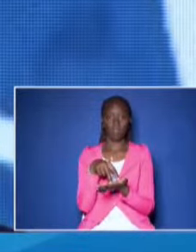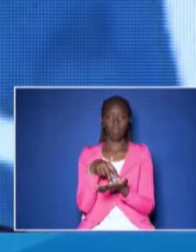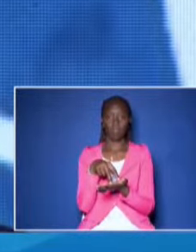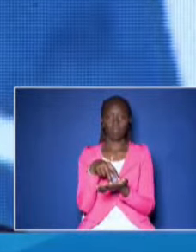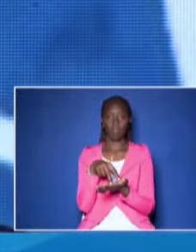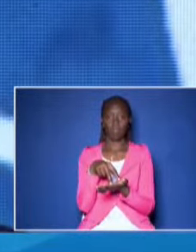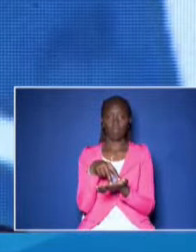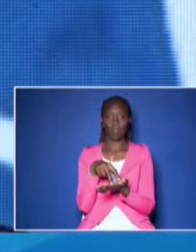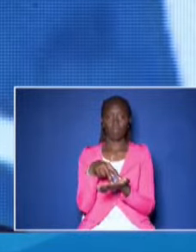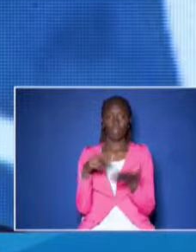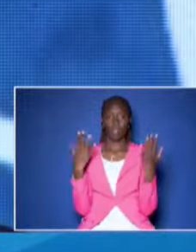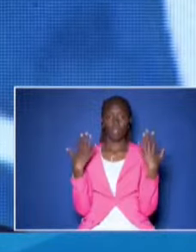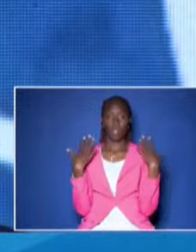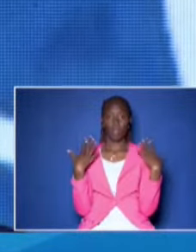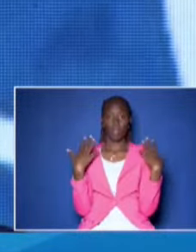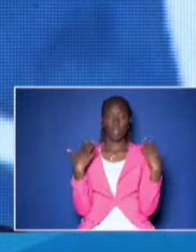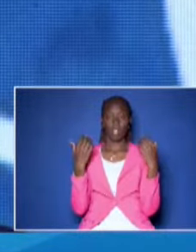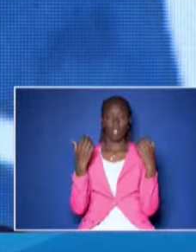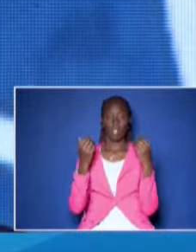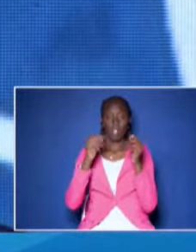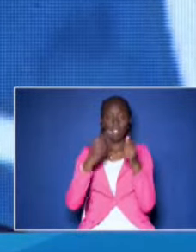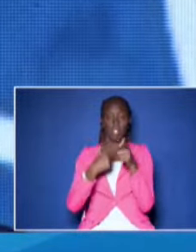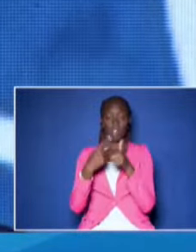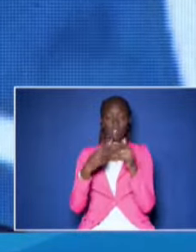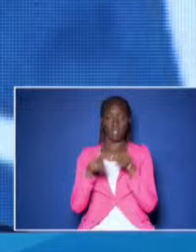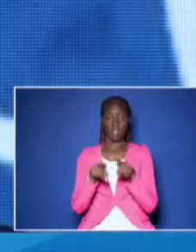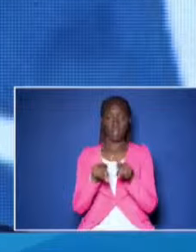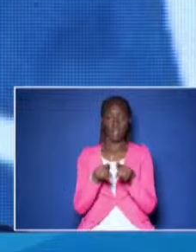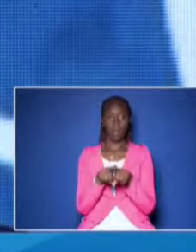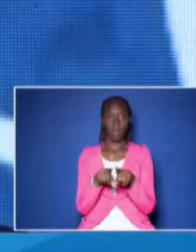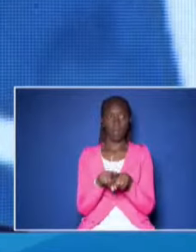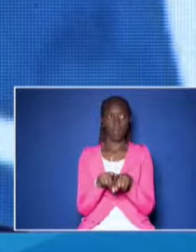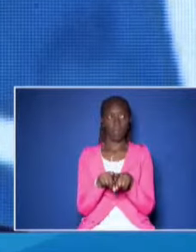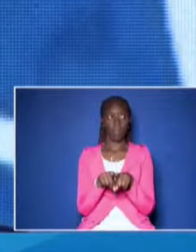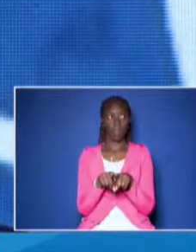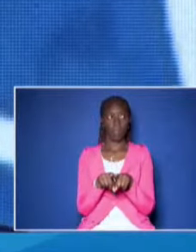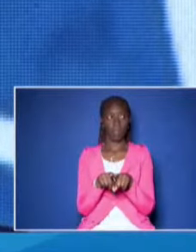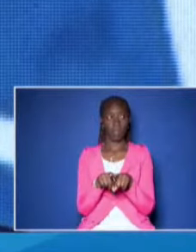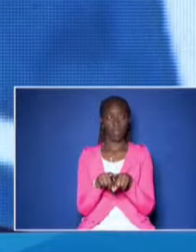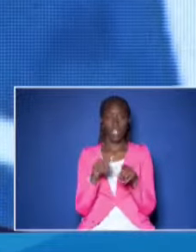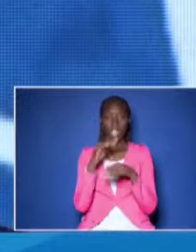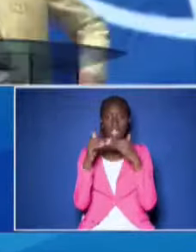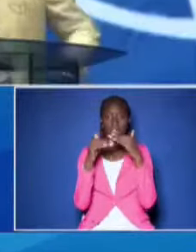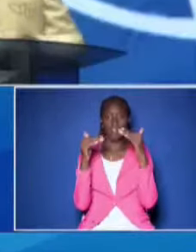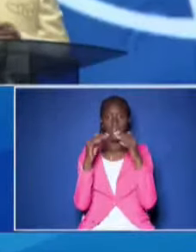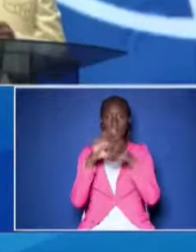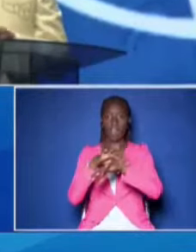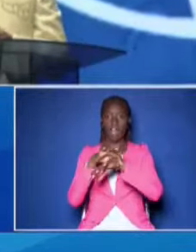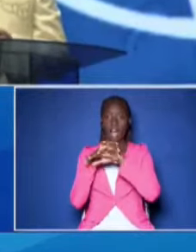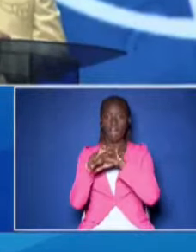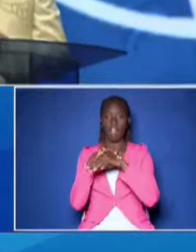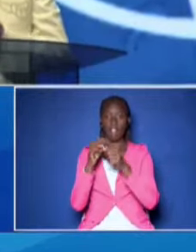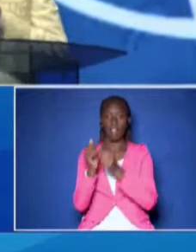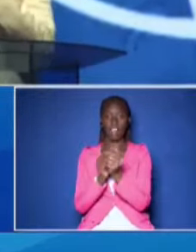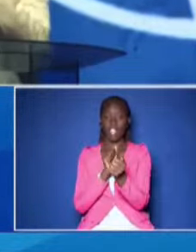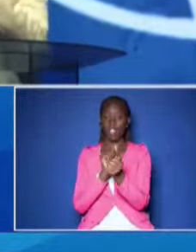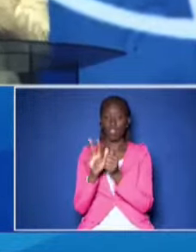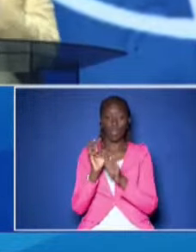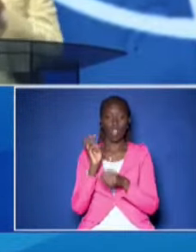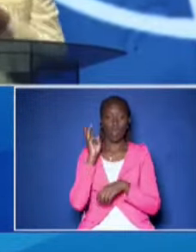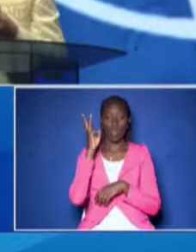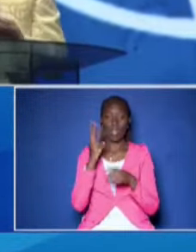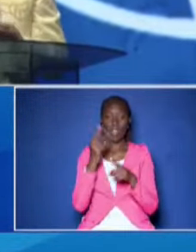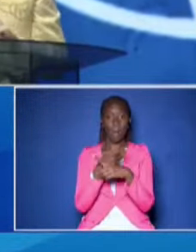forever Matthew 24:35 says what to us Captain Dan Heaven and Earth shall pass away but my